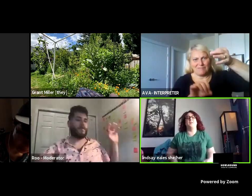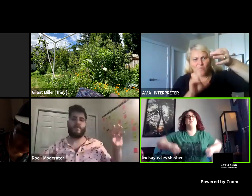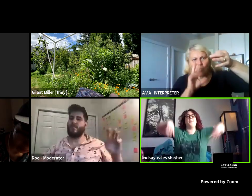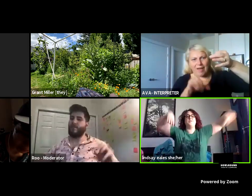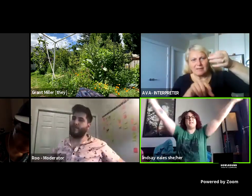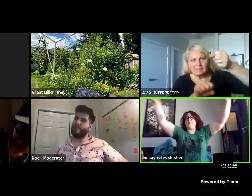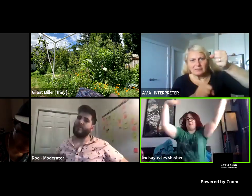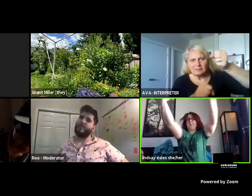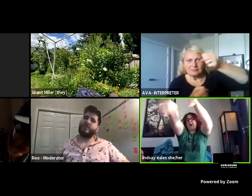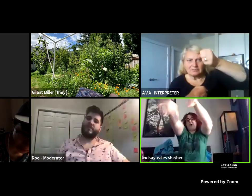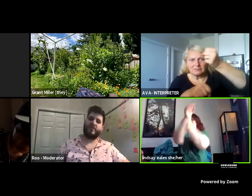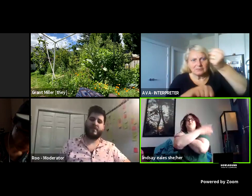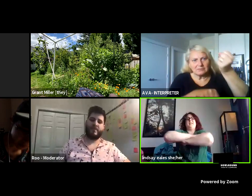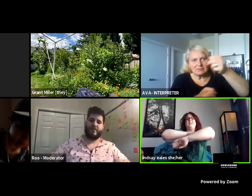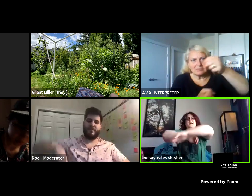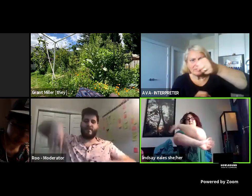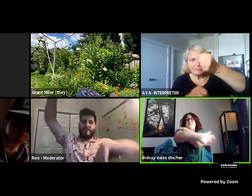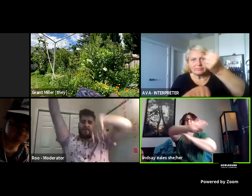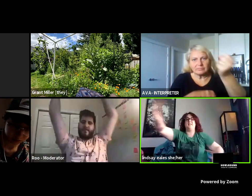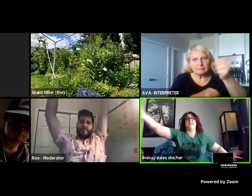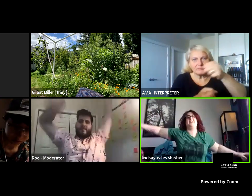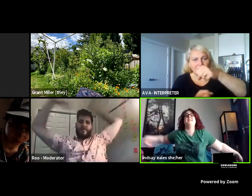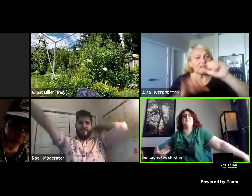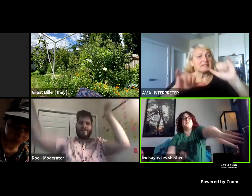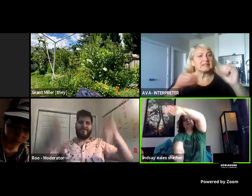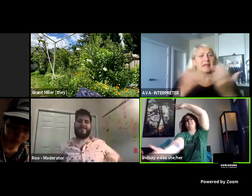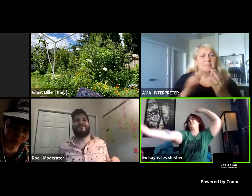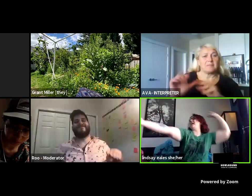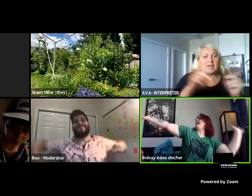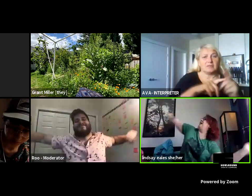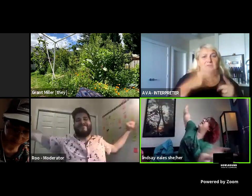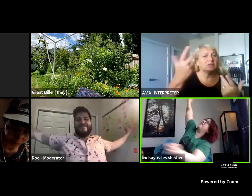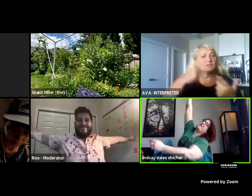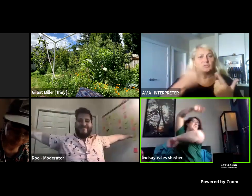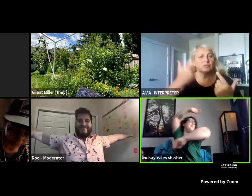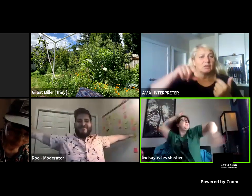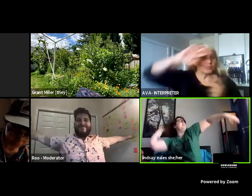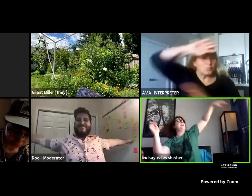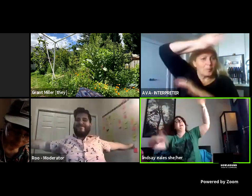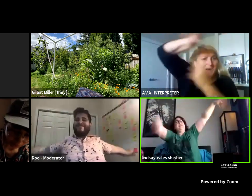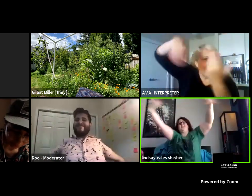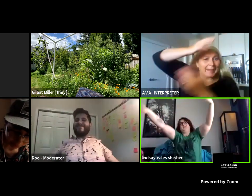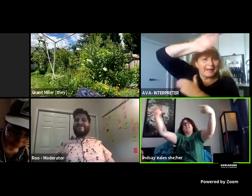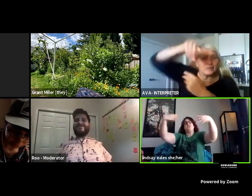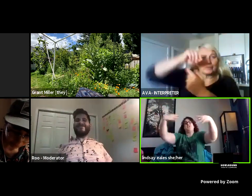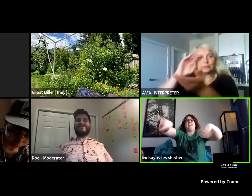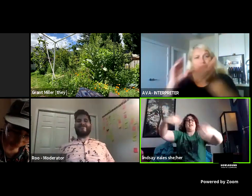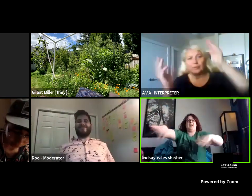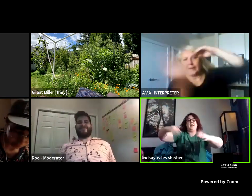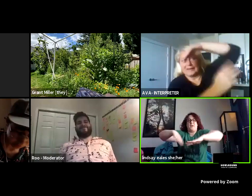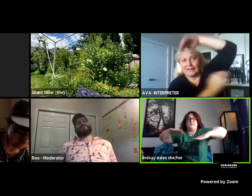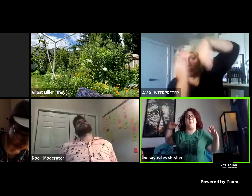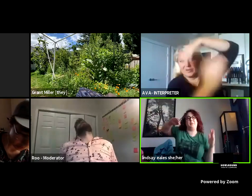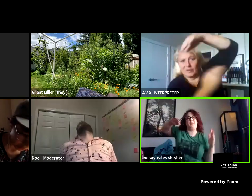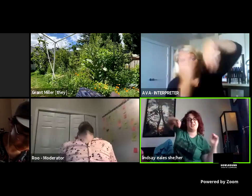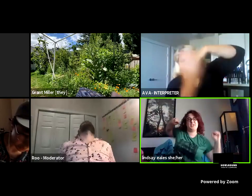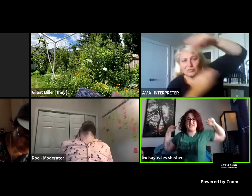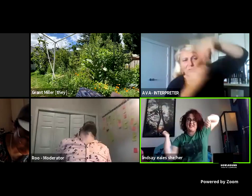Great. Now we're gonna move just upper body movement, however you might like. Sometimes that's swingy or flowy. Sometimes it's shaky